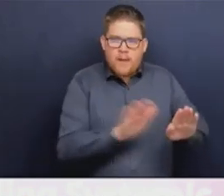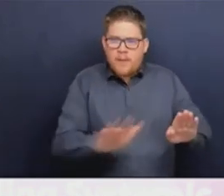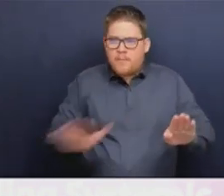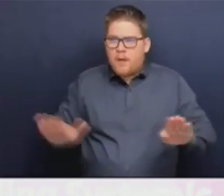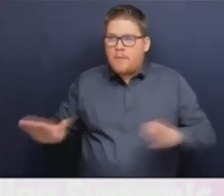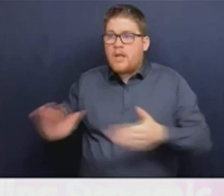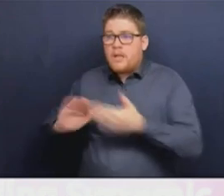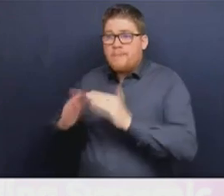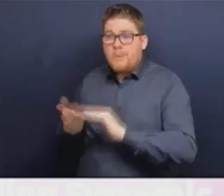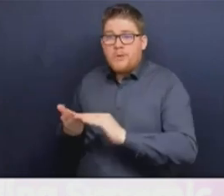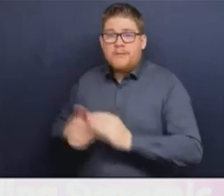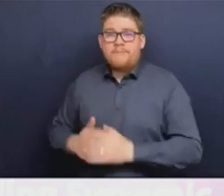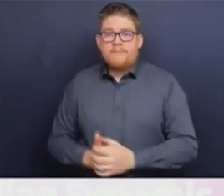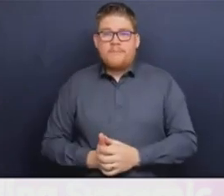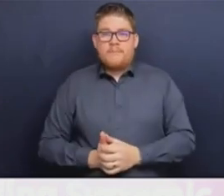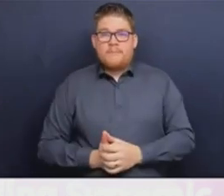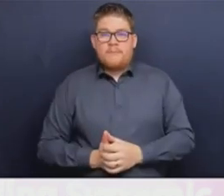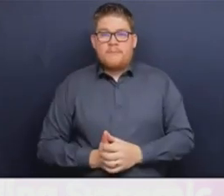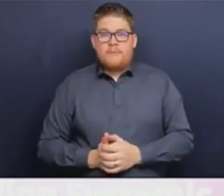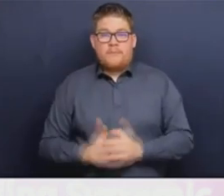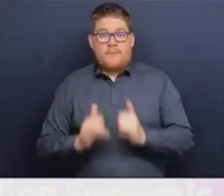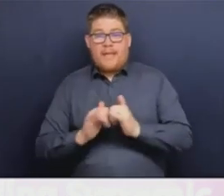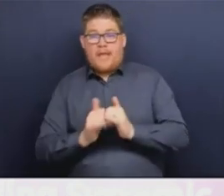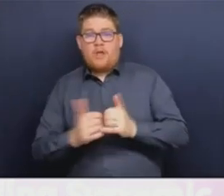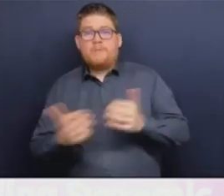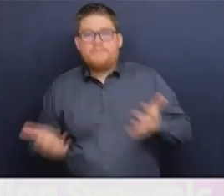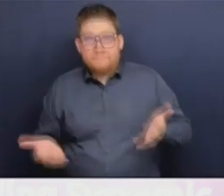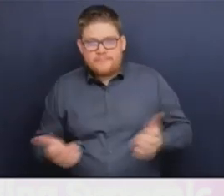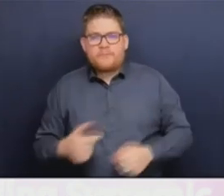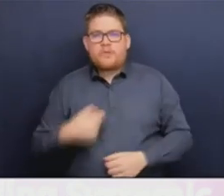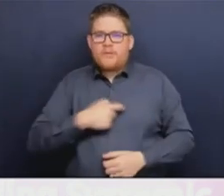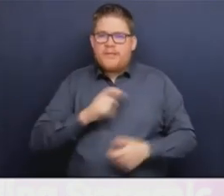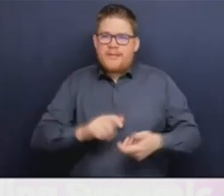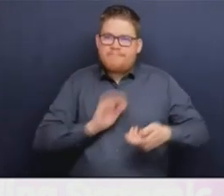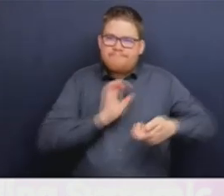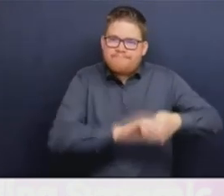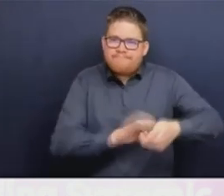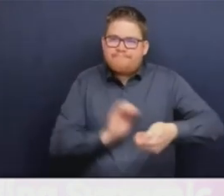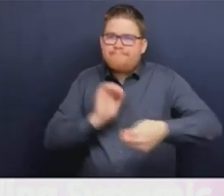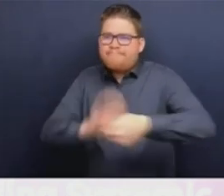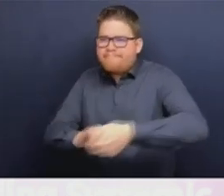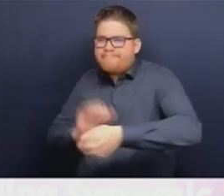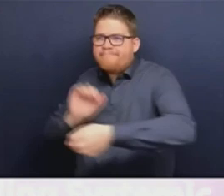by, as Parliamentary Secretary Singh and her team did, is engage with those racialized